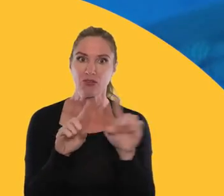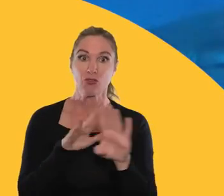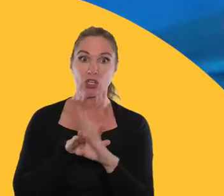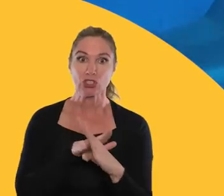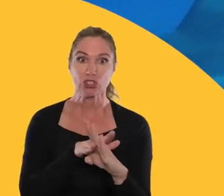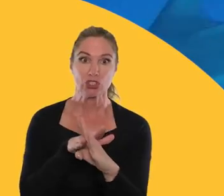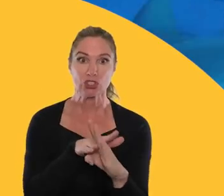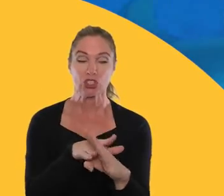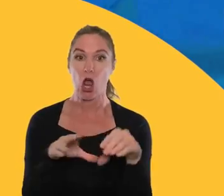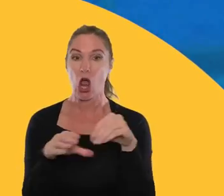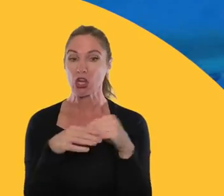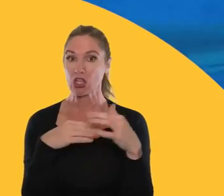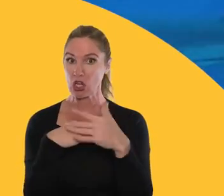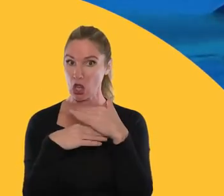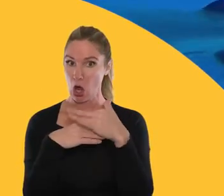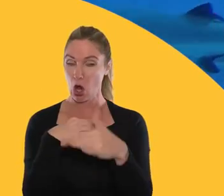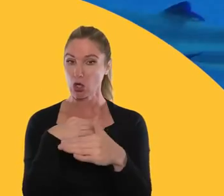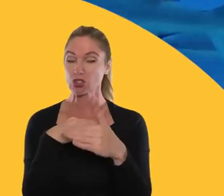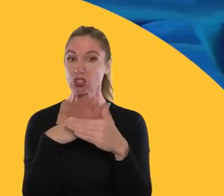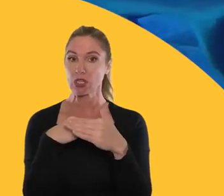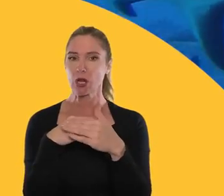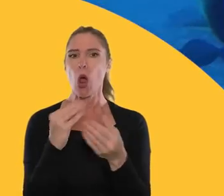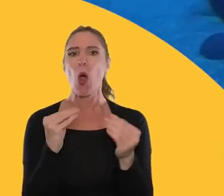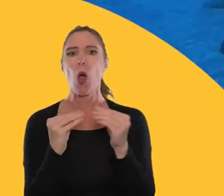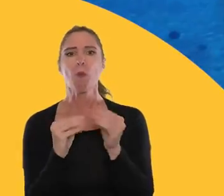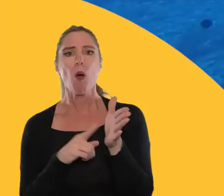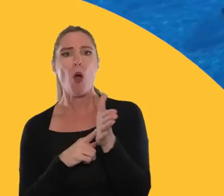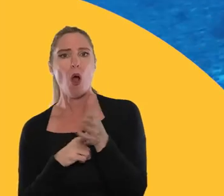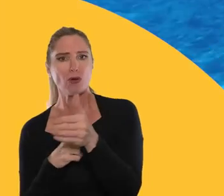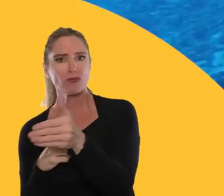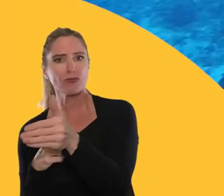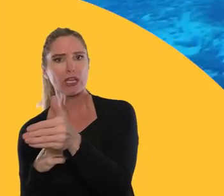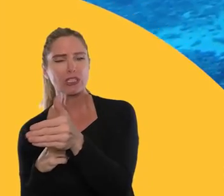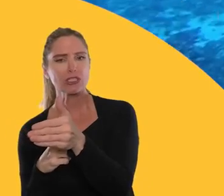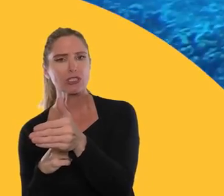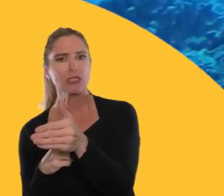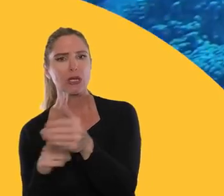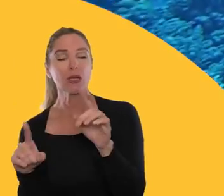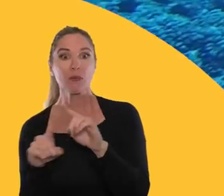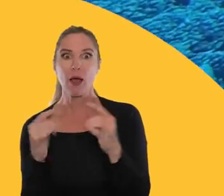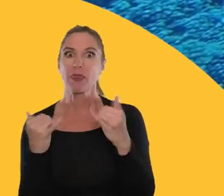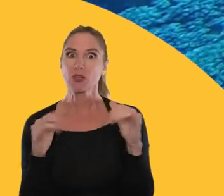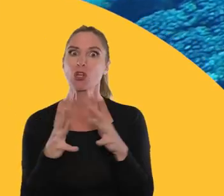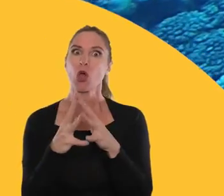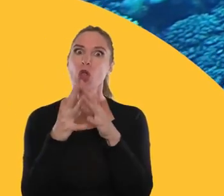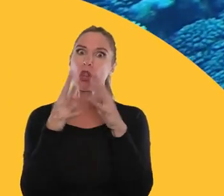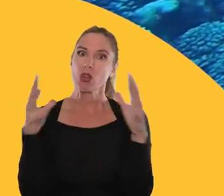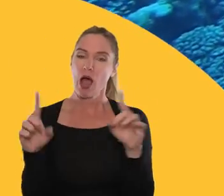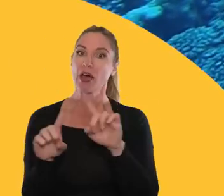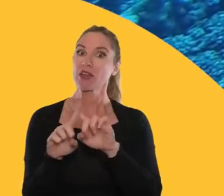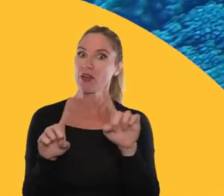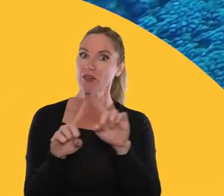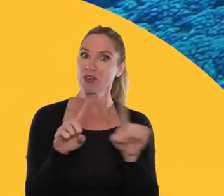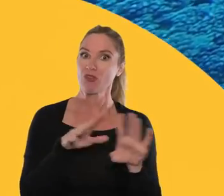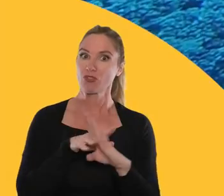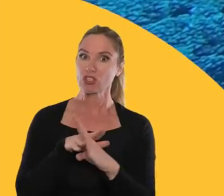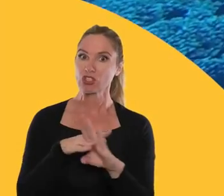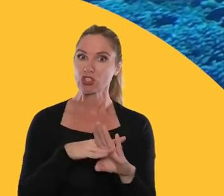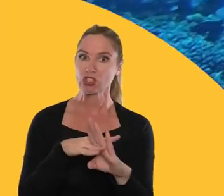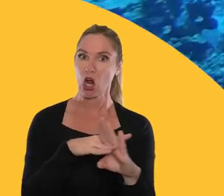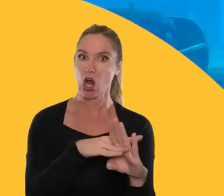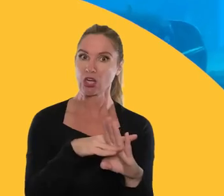are different types of fish, but there's still a lot of different